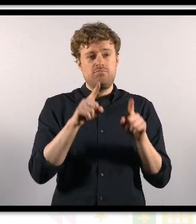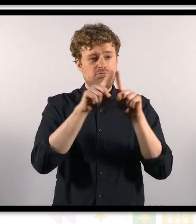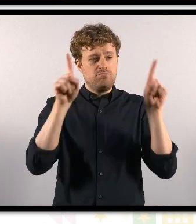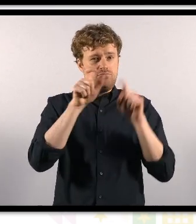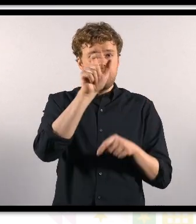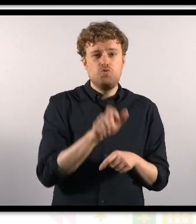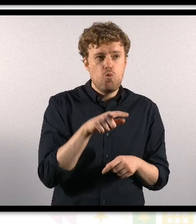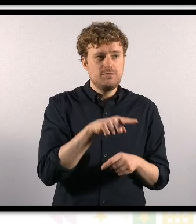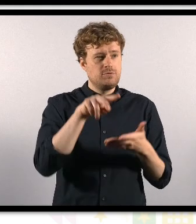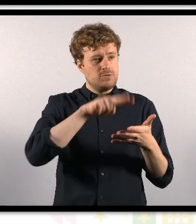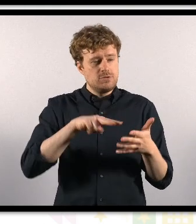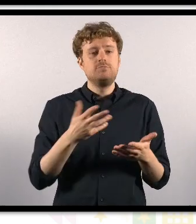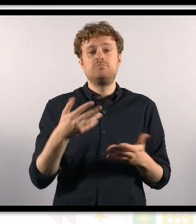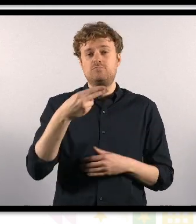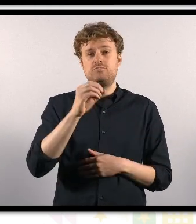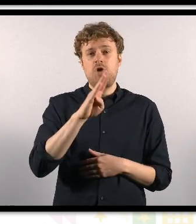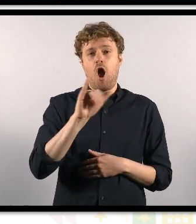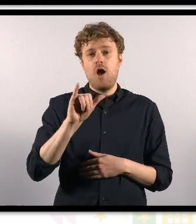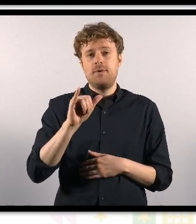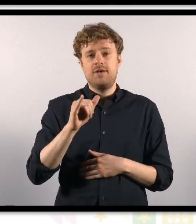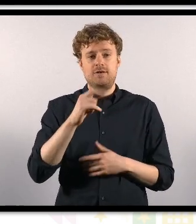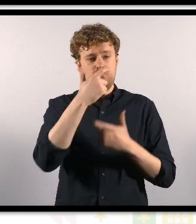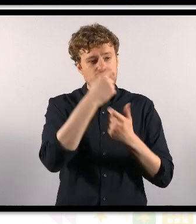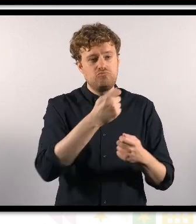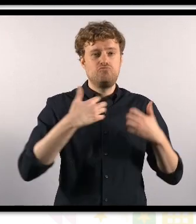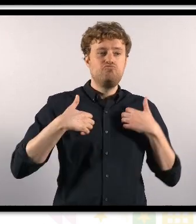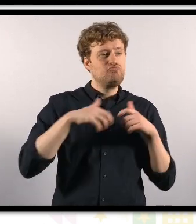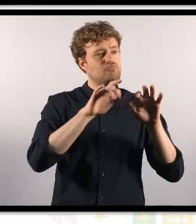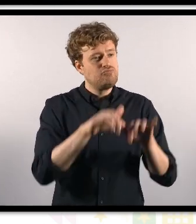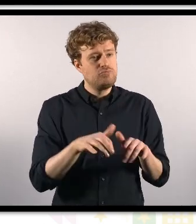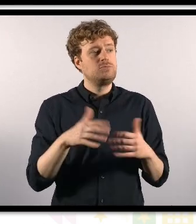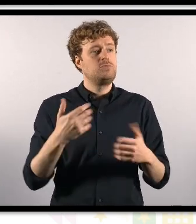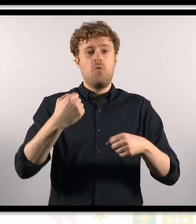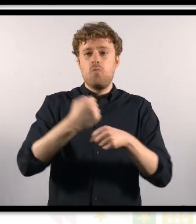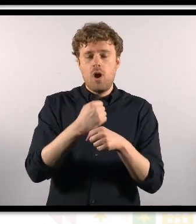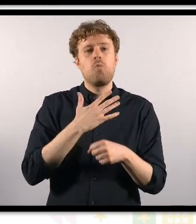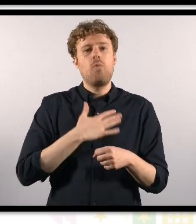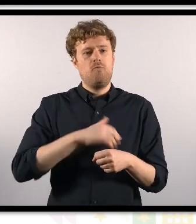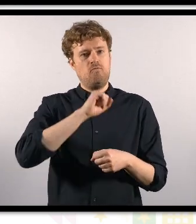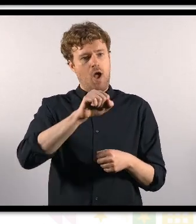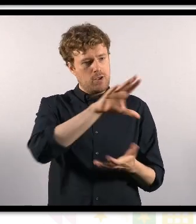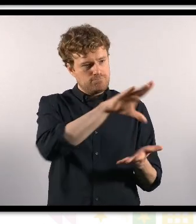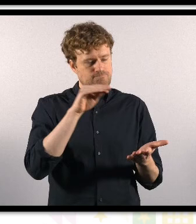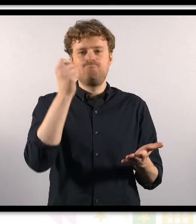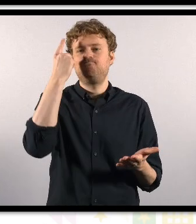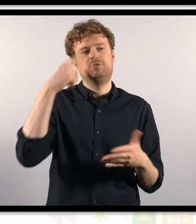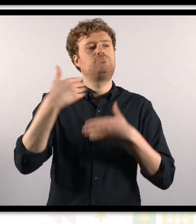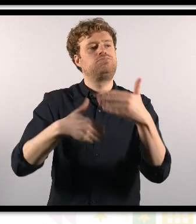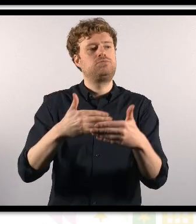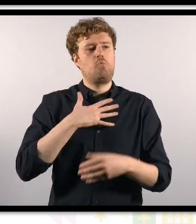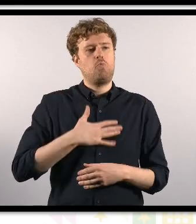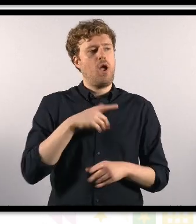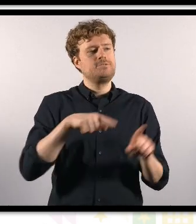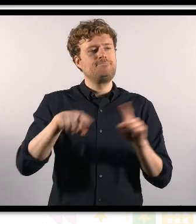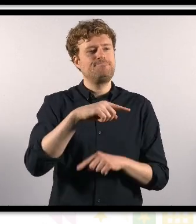be using Kubernetes today? Well, the first thing they're going to discover is that there's no one thing